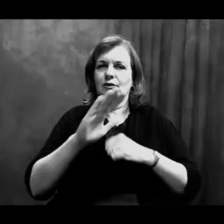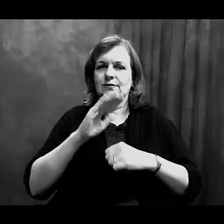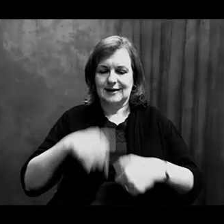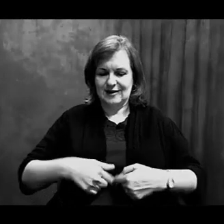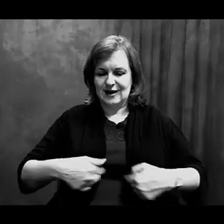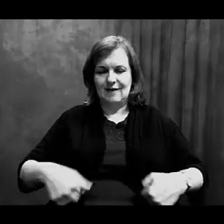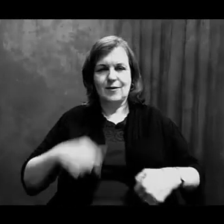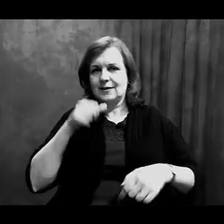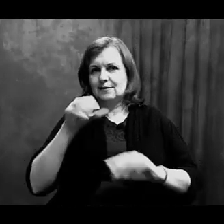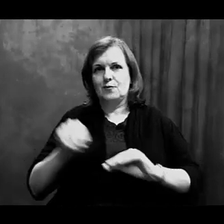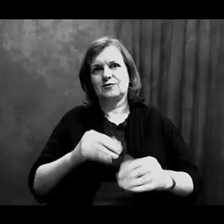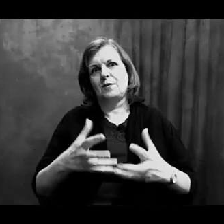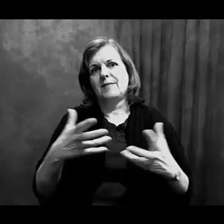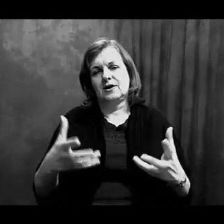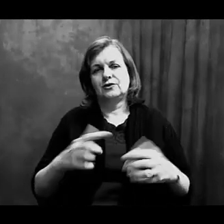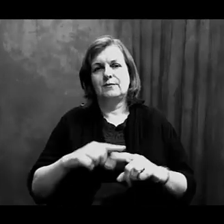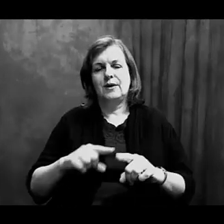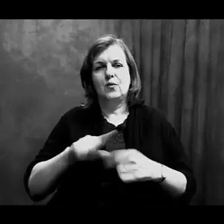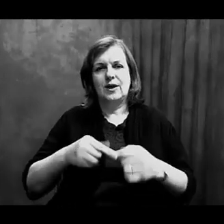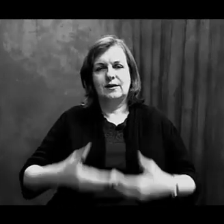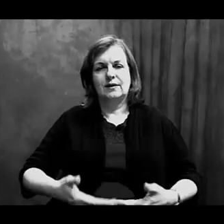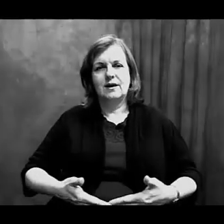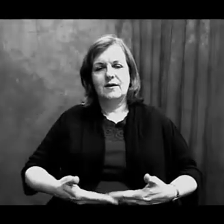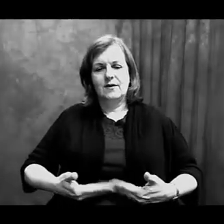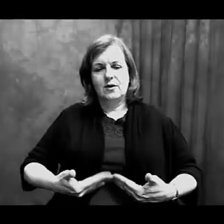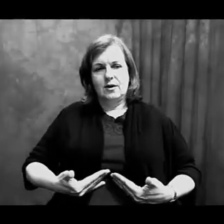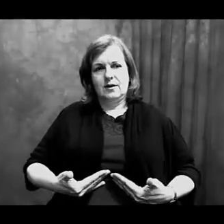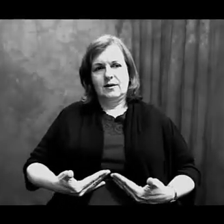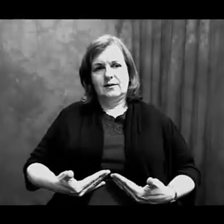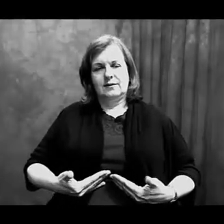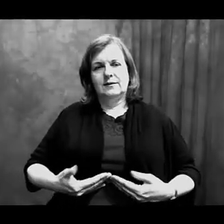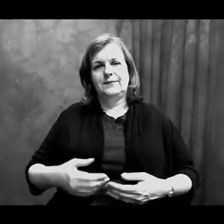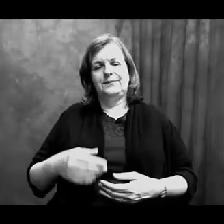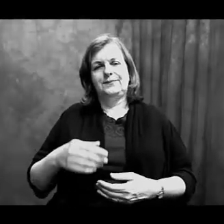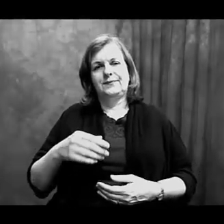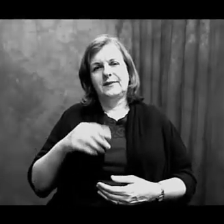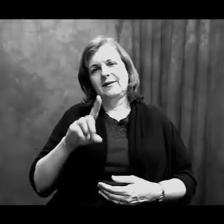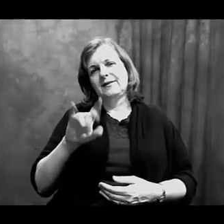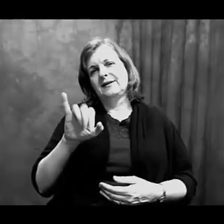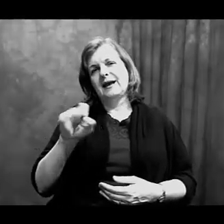much. But when this occurs, when that diaphragm moves up,